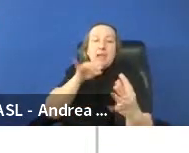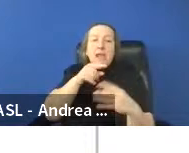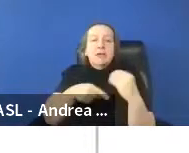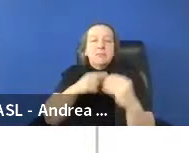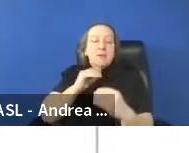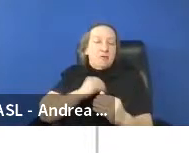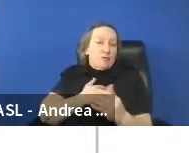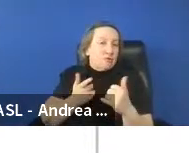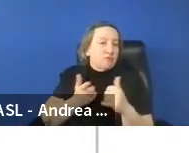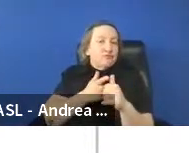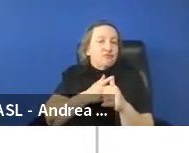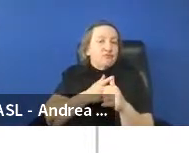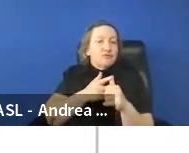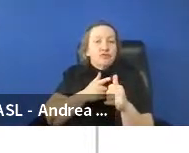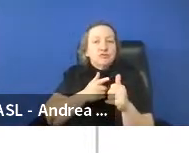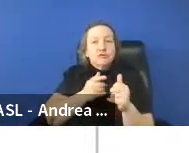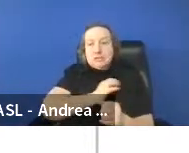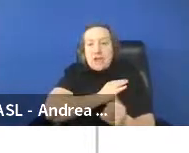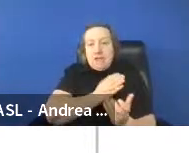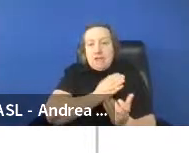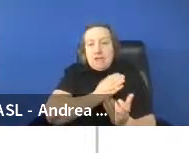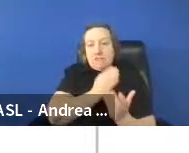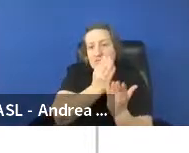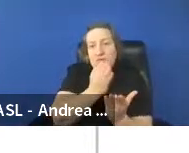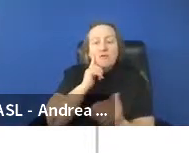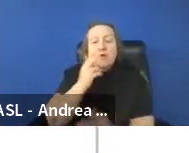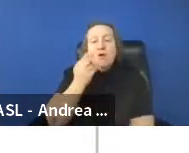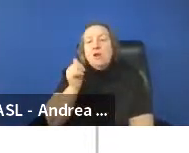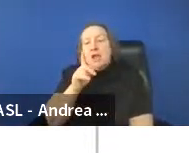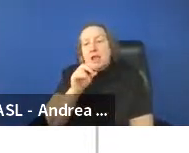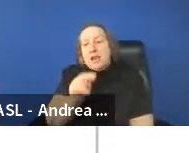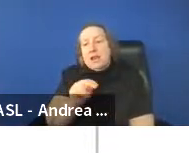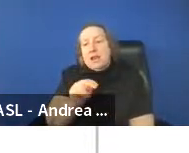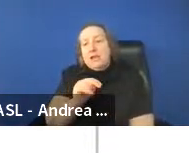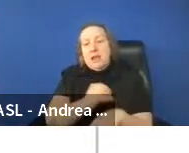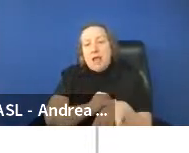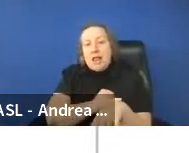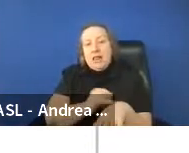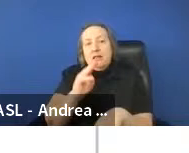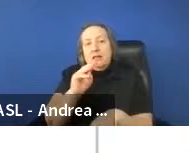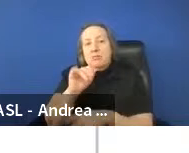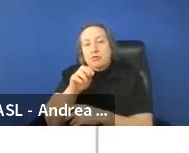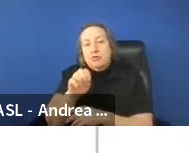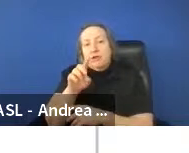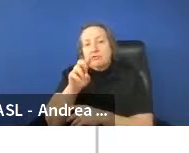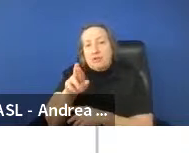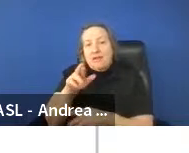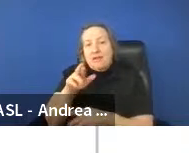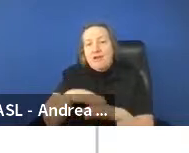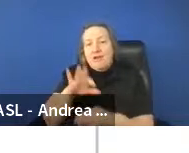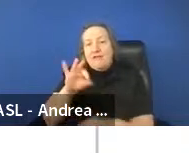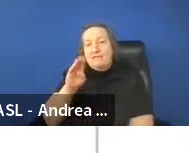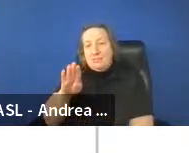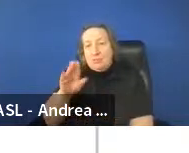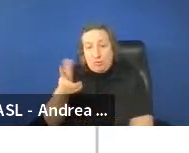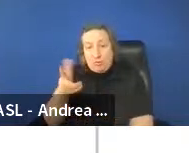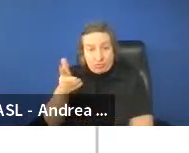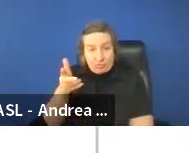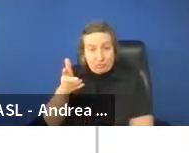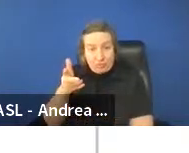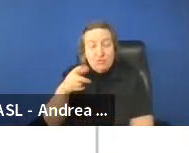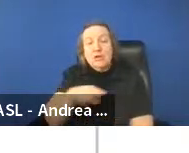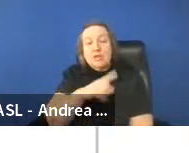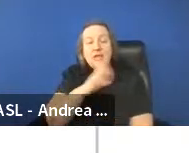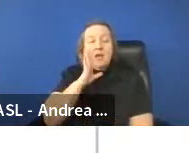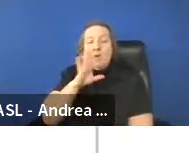preliminary staff recommendation for Hayden Island Marine Drive on February 3rd. They are going to